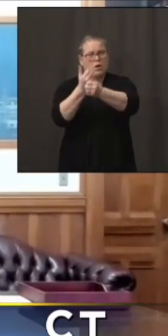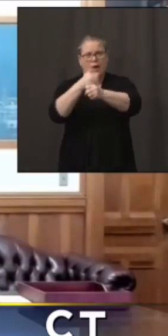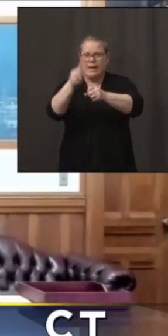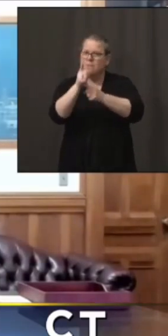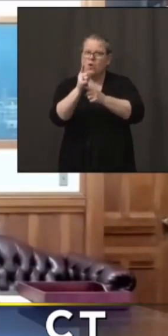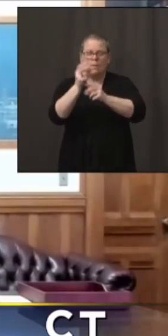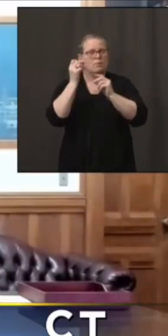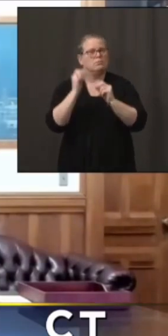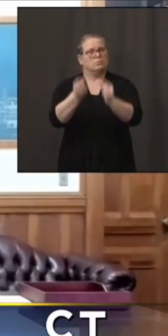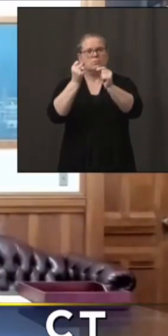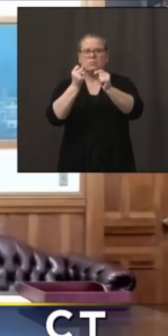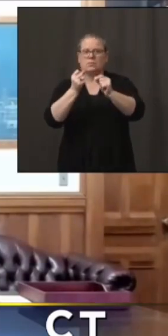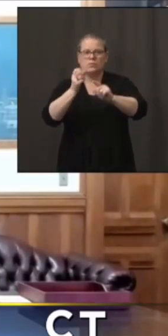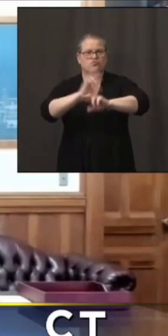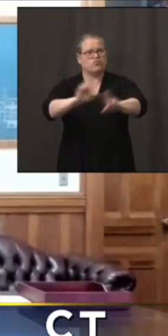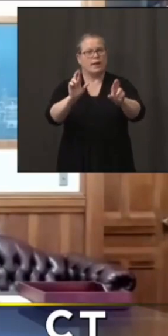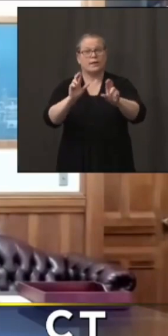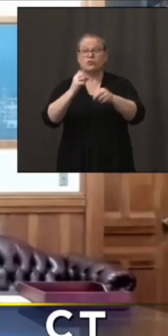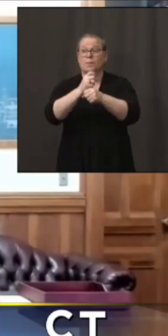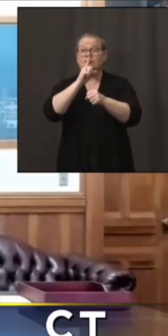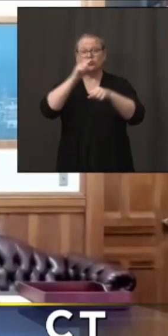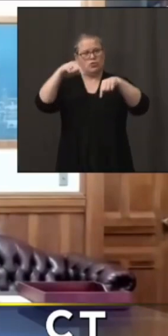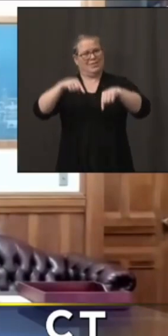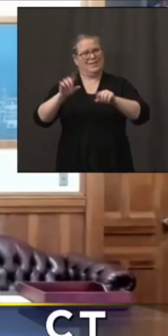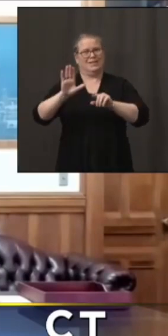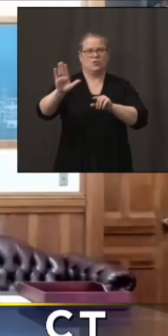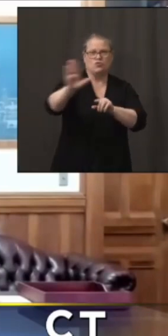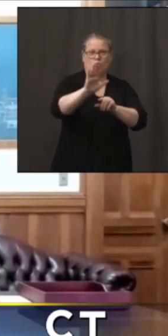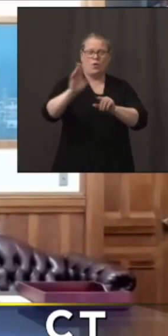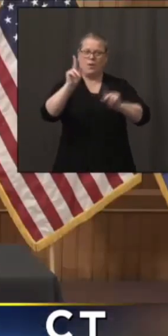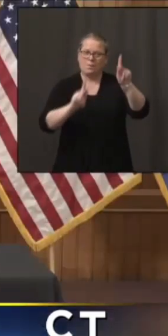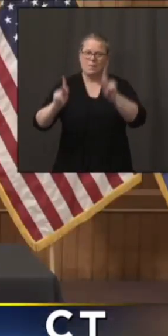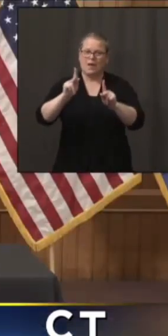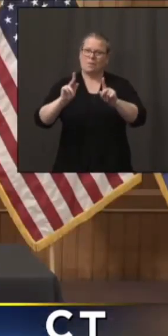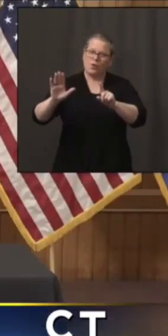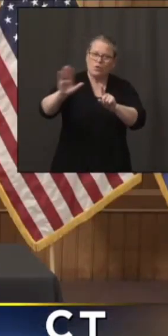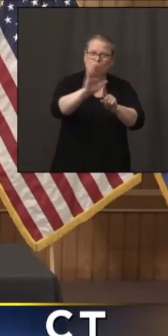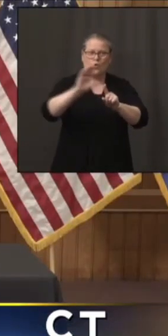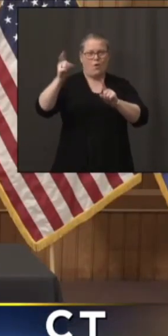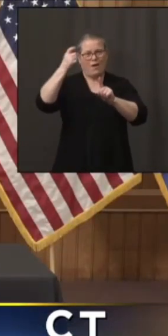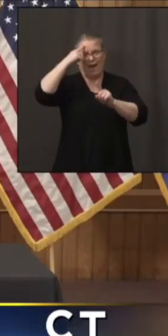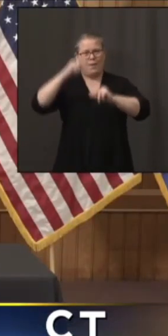order to protect the people's capital of Connecticut. Thank you.